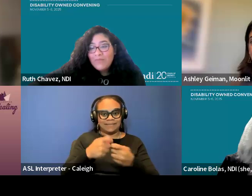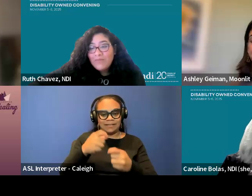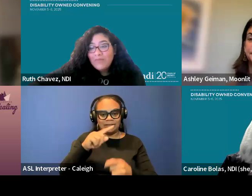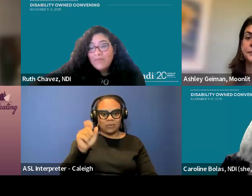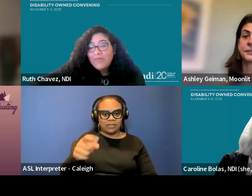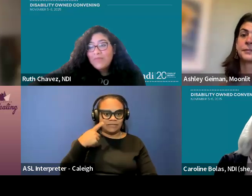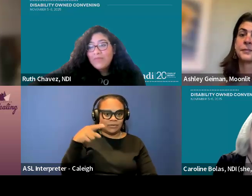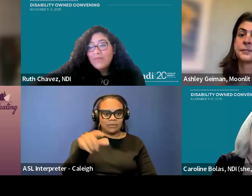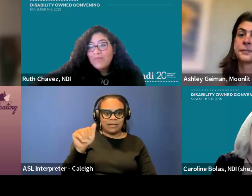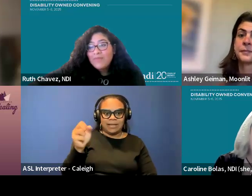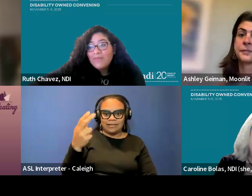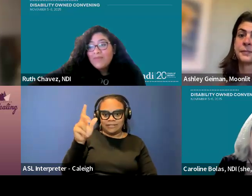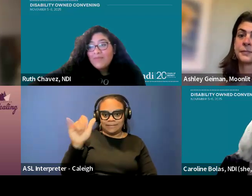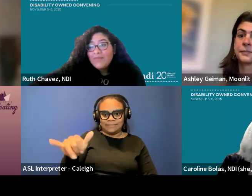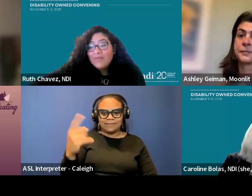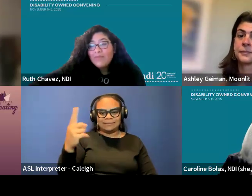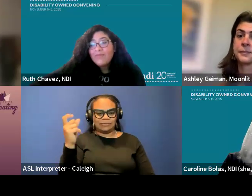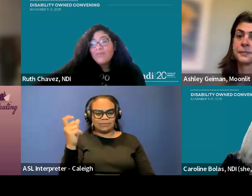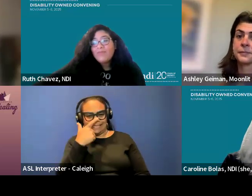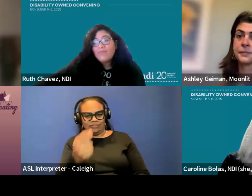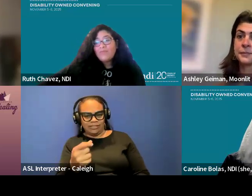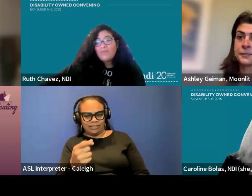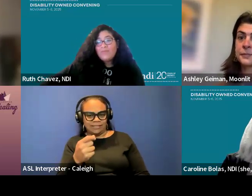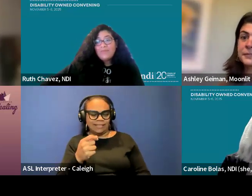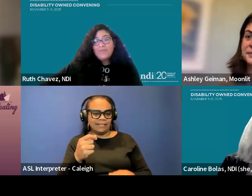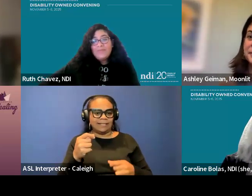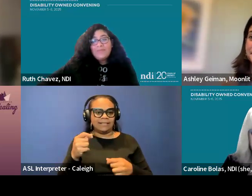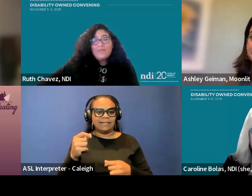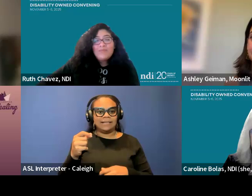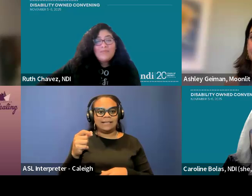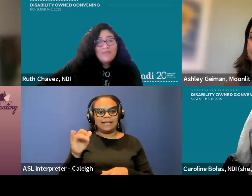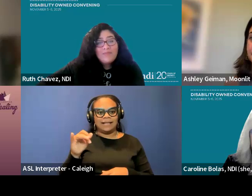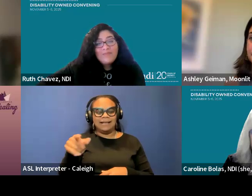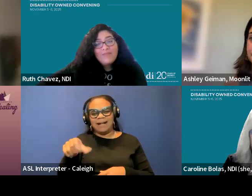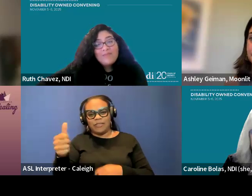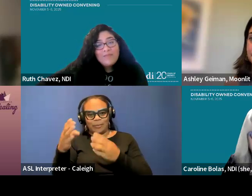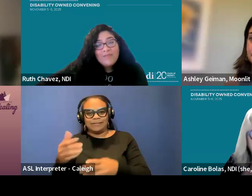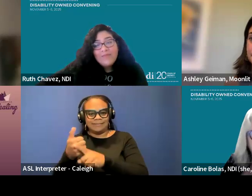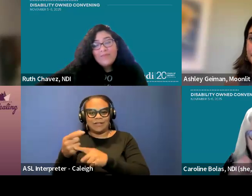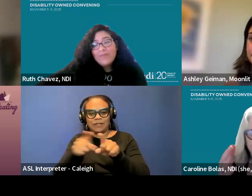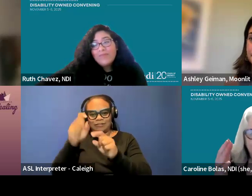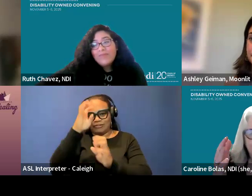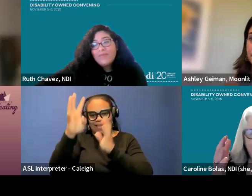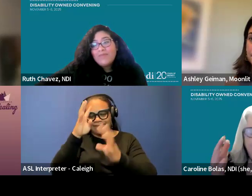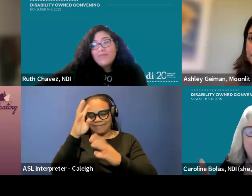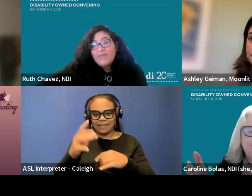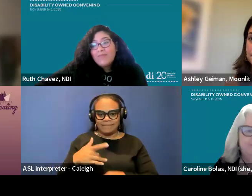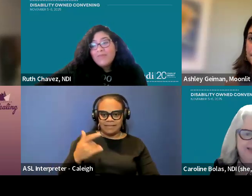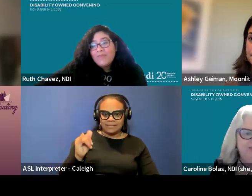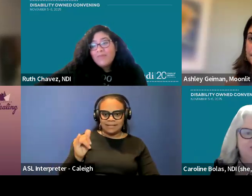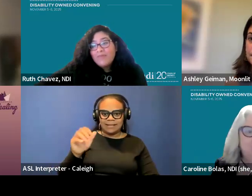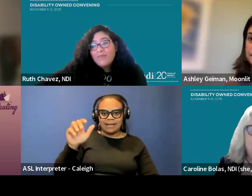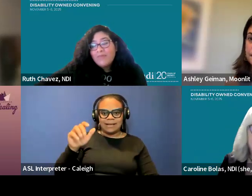Ashley. Someone was just interested, if someone else is also creative, is how much you sort of feel like what